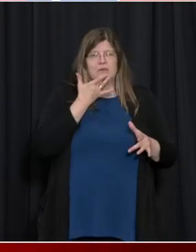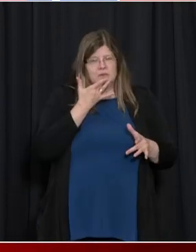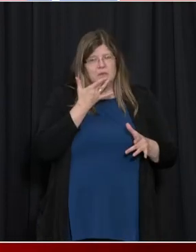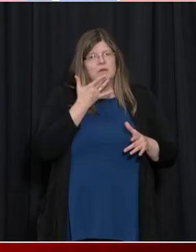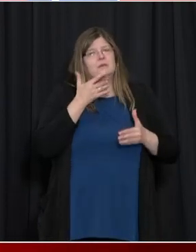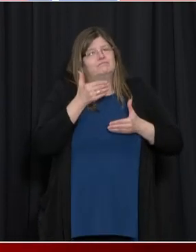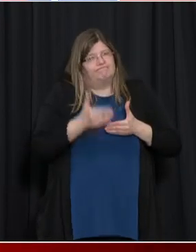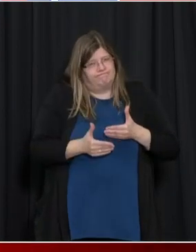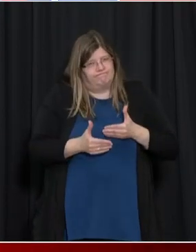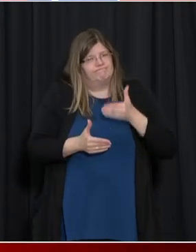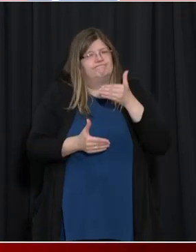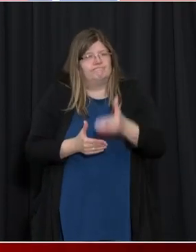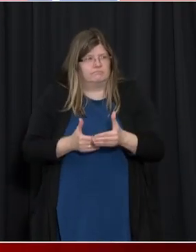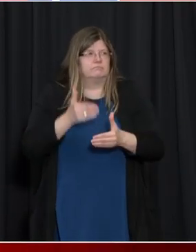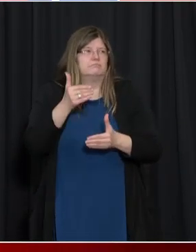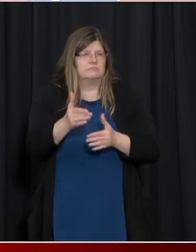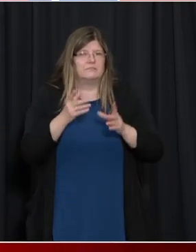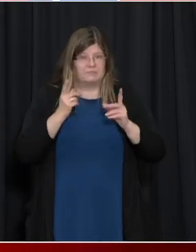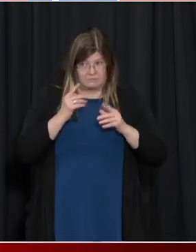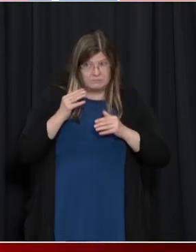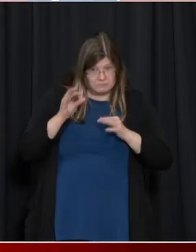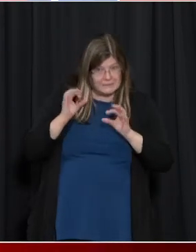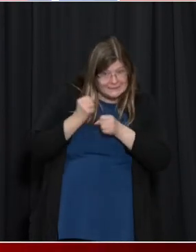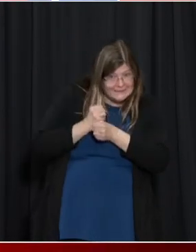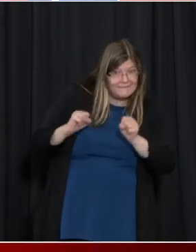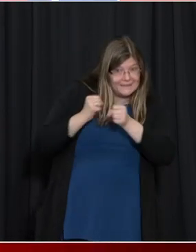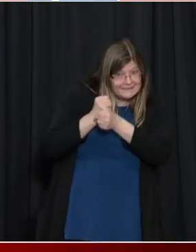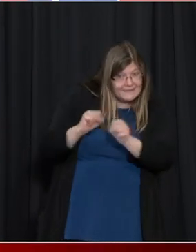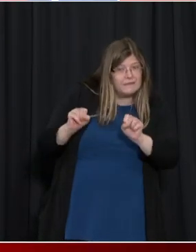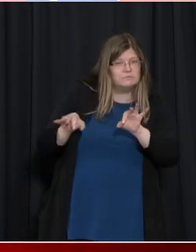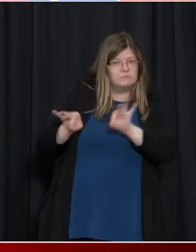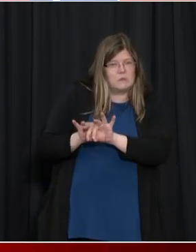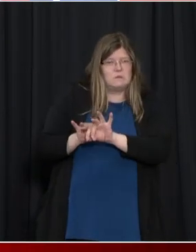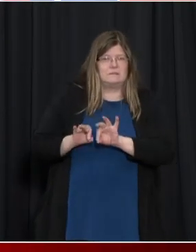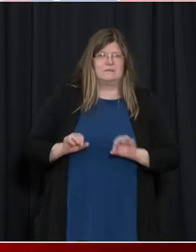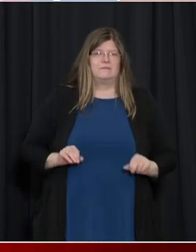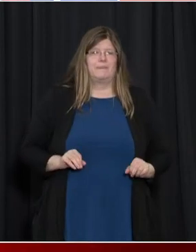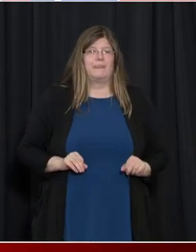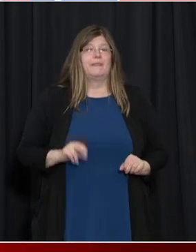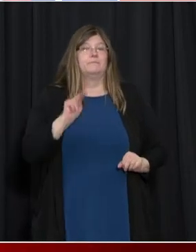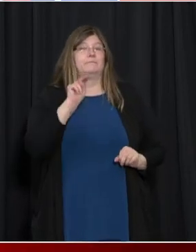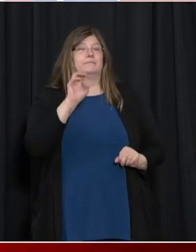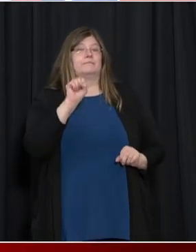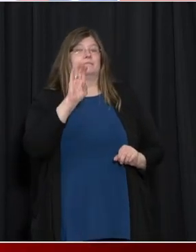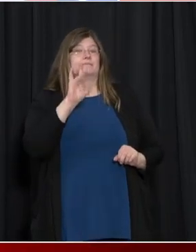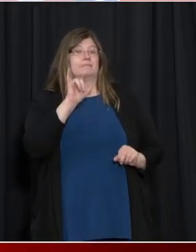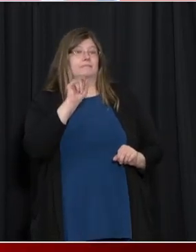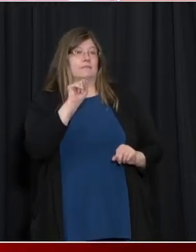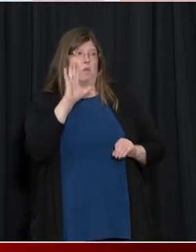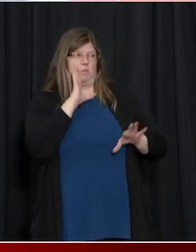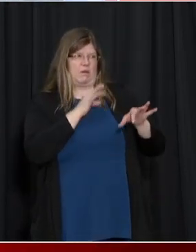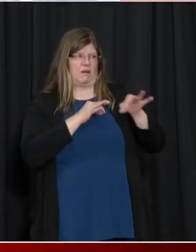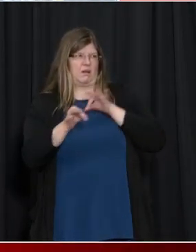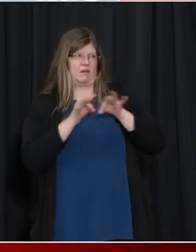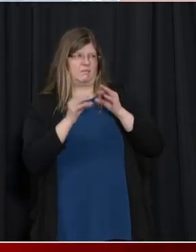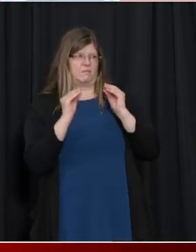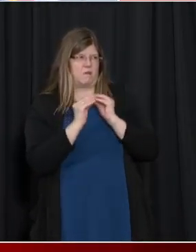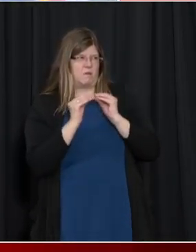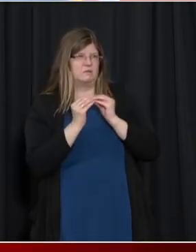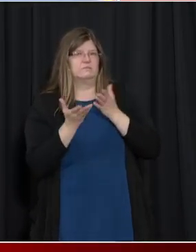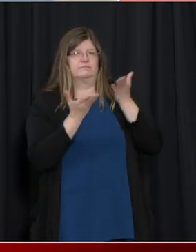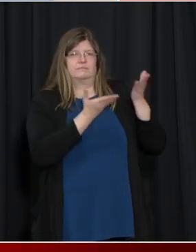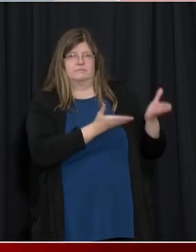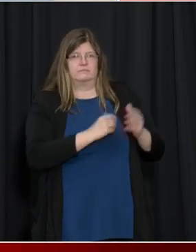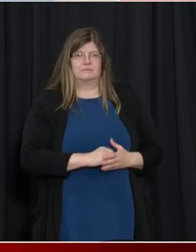Nesbitt talk generally about how we advance. Sure. So thank you for the question, Sam. And